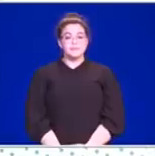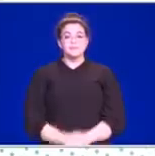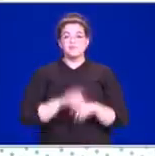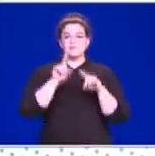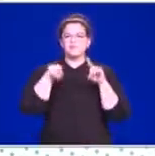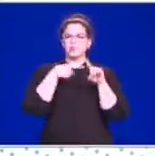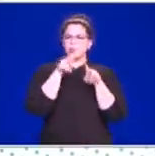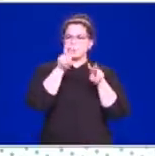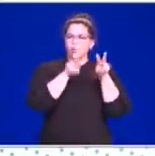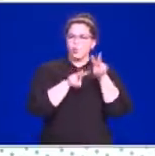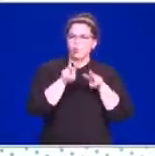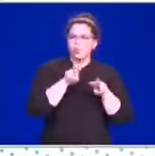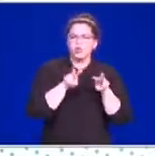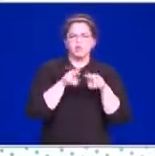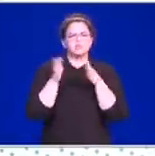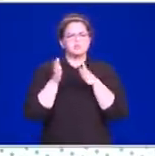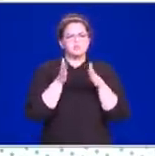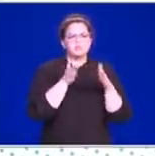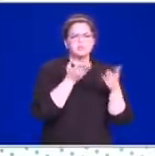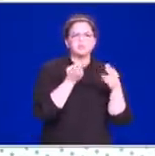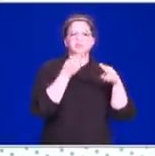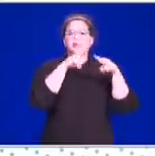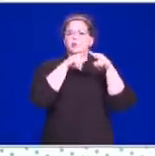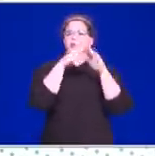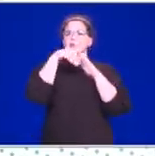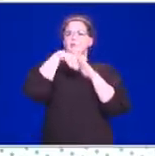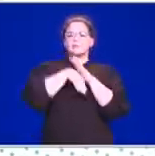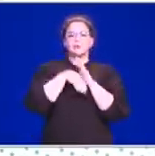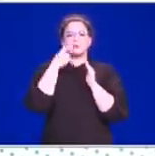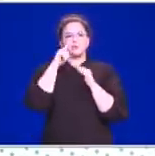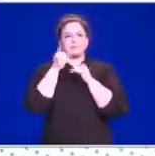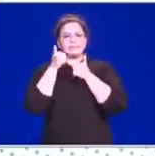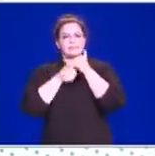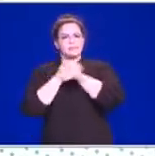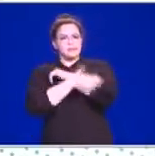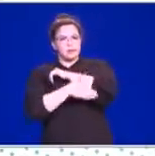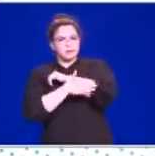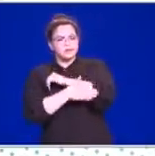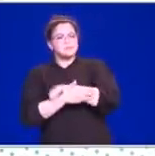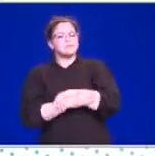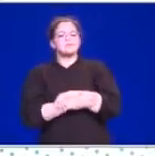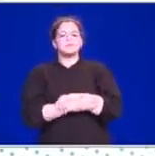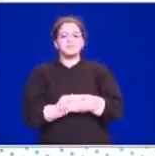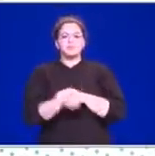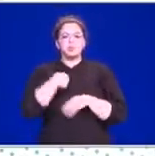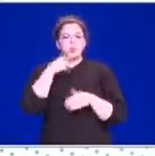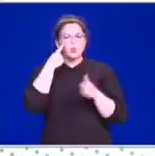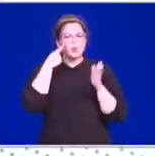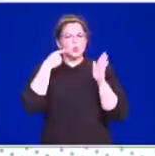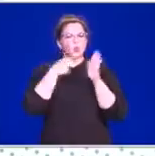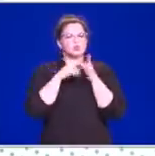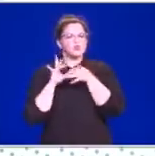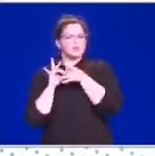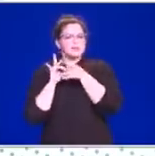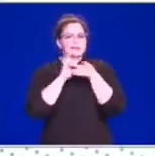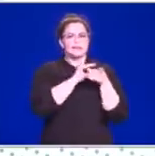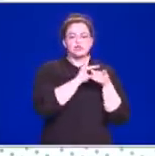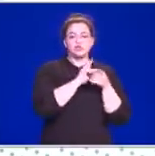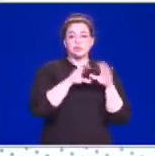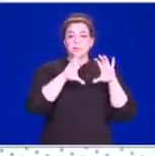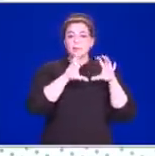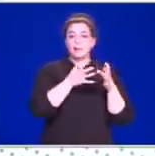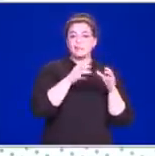When we look more closely at the patterns of population increase and decrease for counties this past decade, we see a strong relationship to